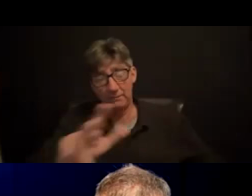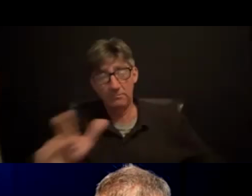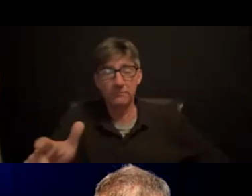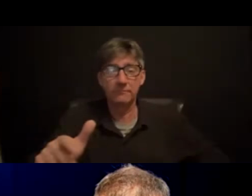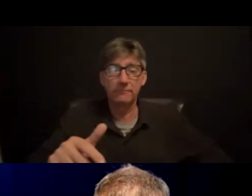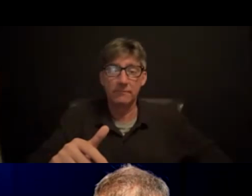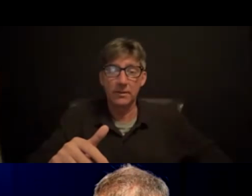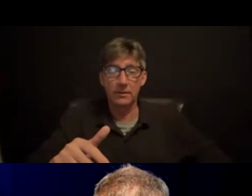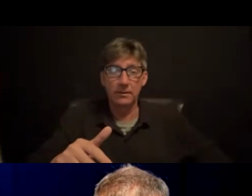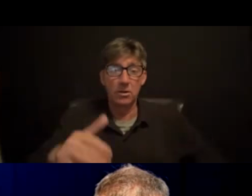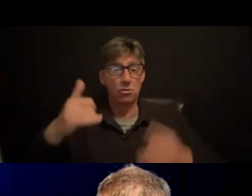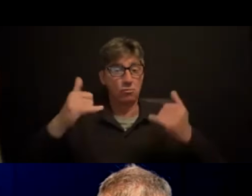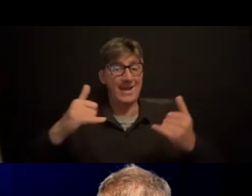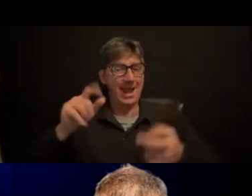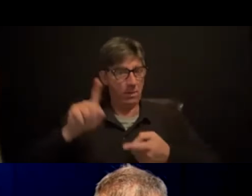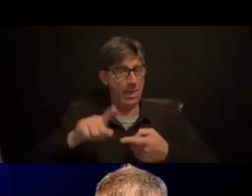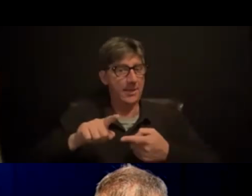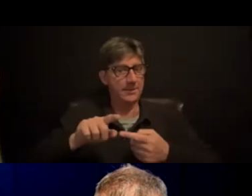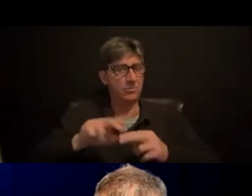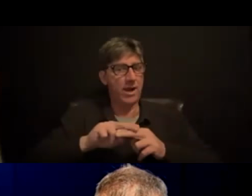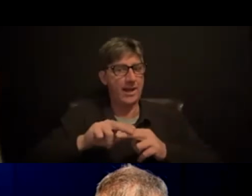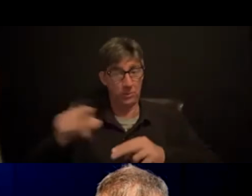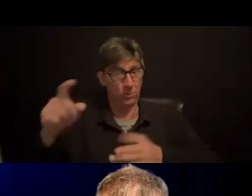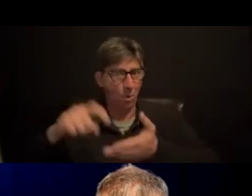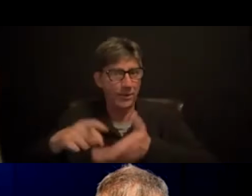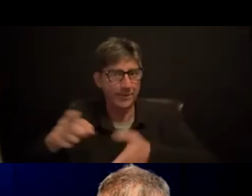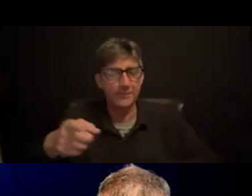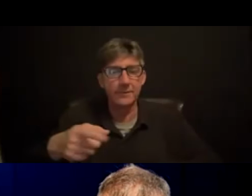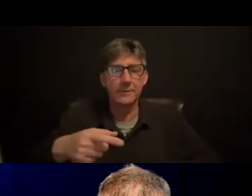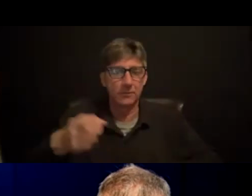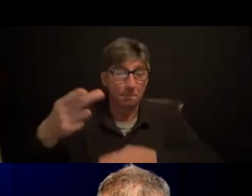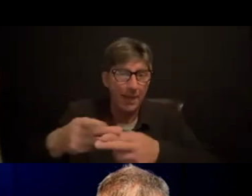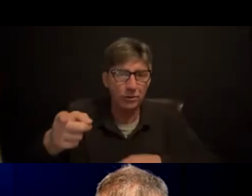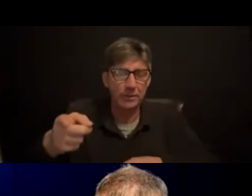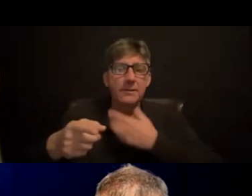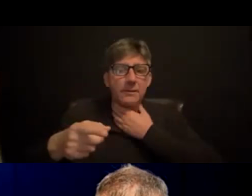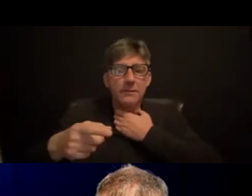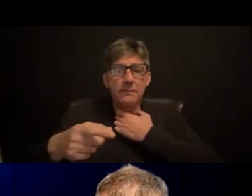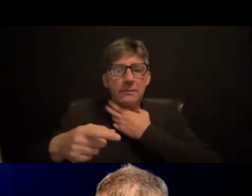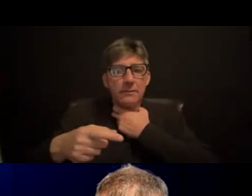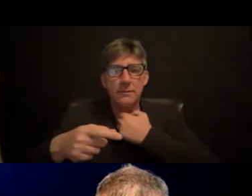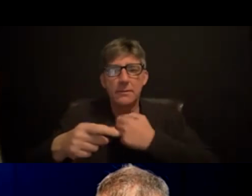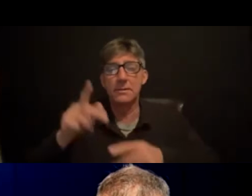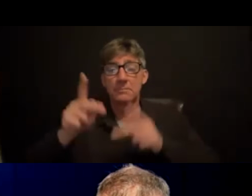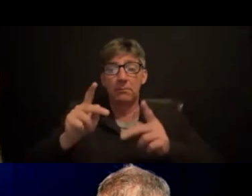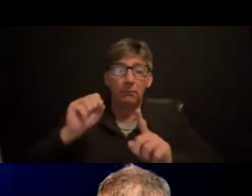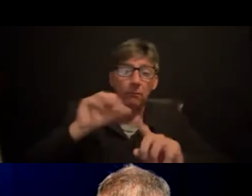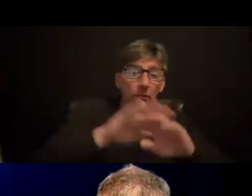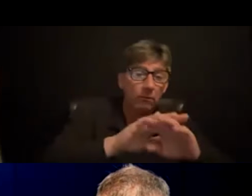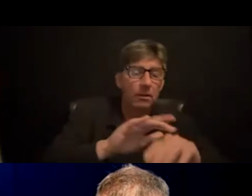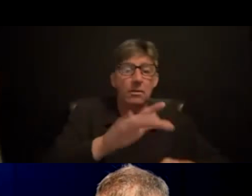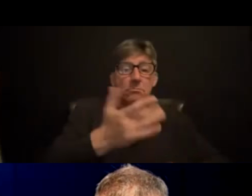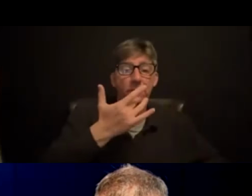right now, there are not that many trains as you noted. And so people are tending to gravitate towards the train that works for their